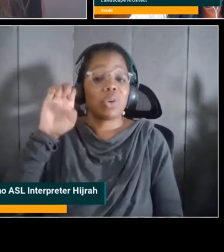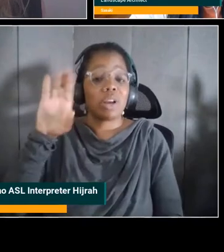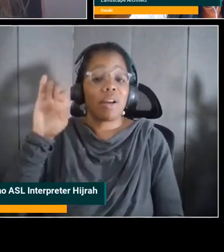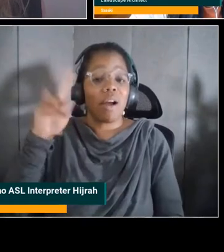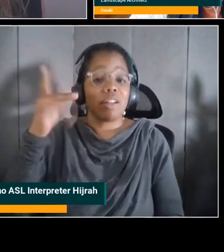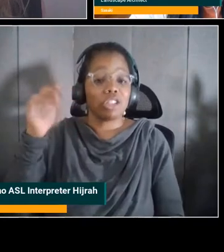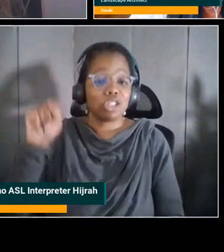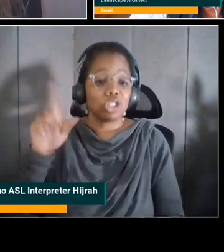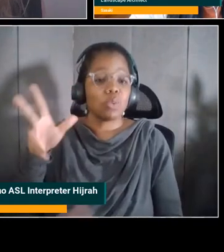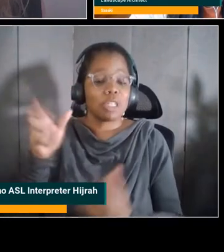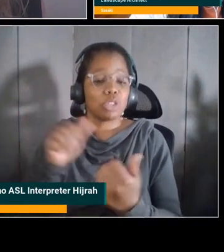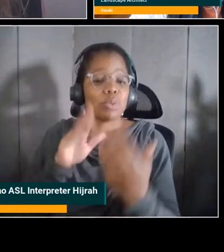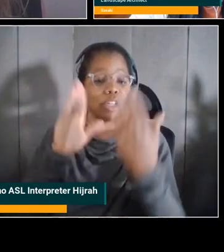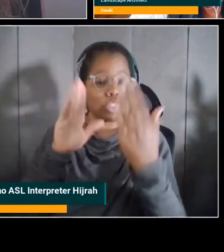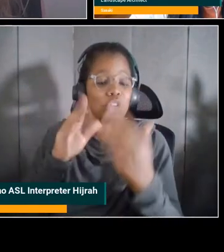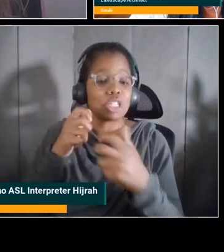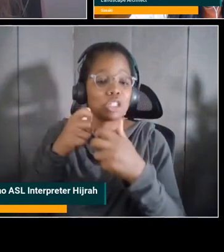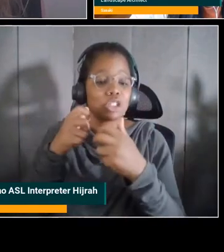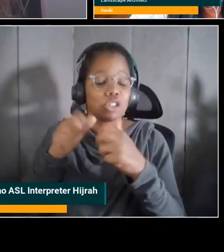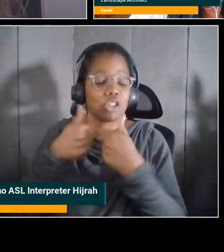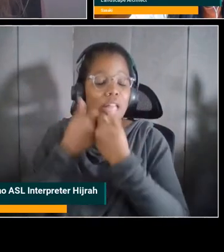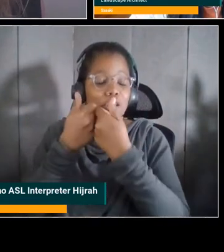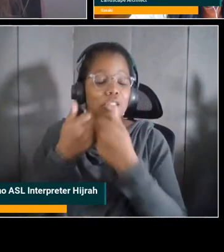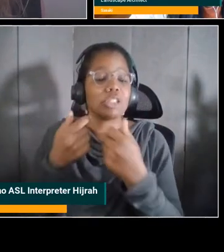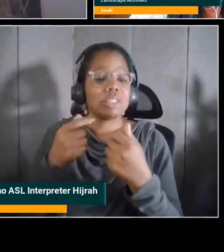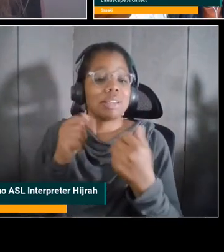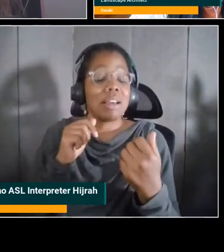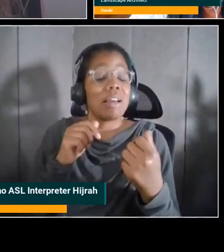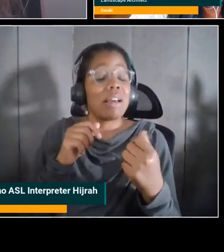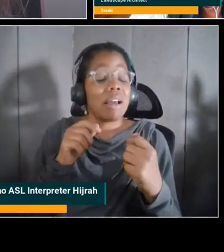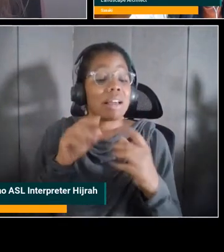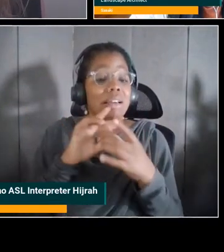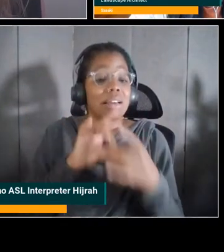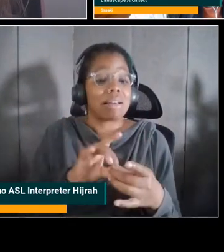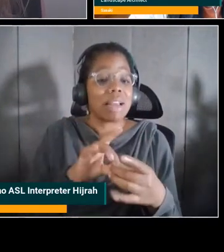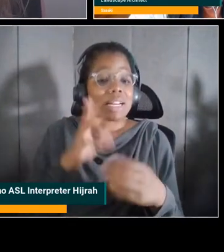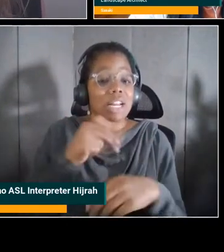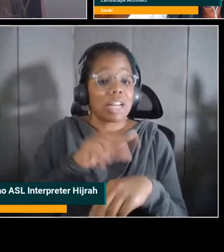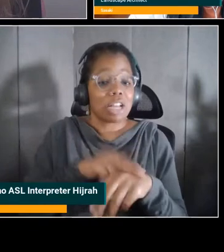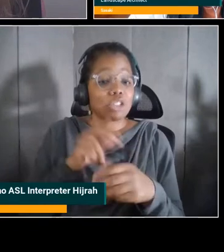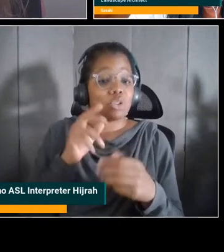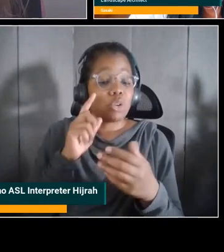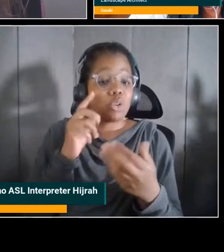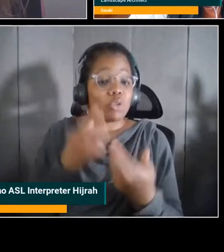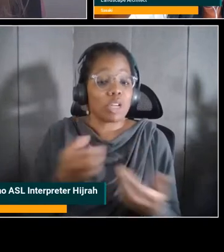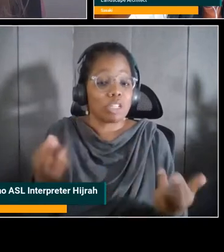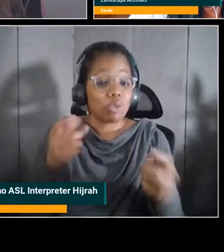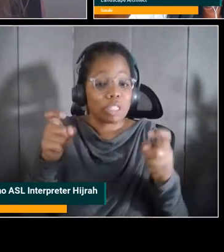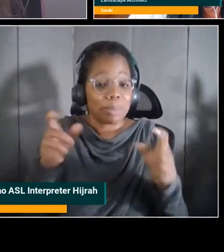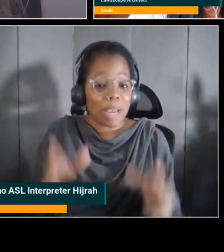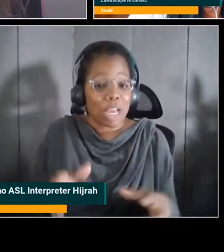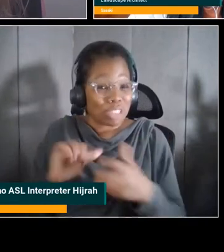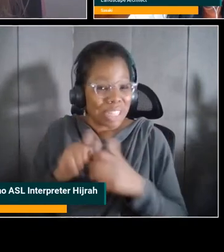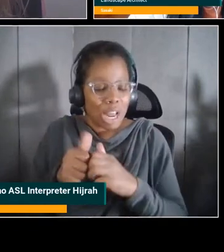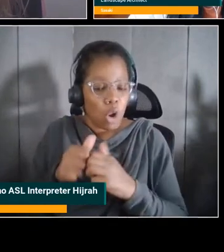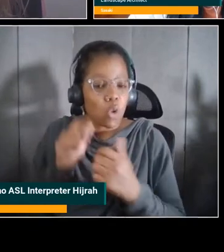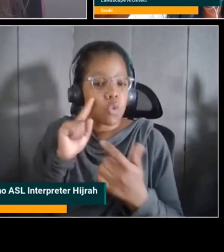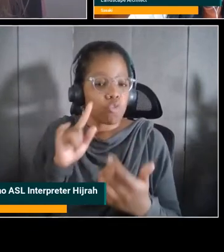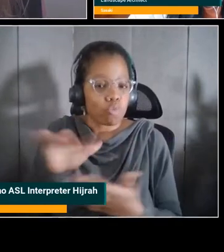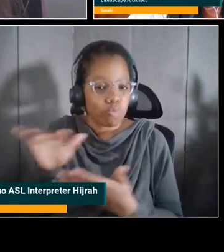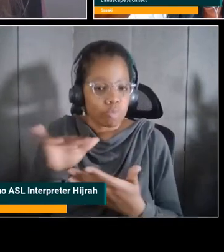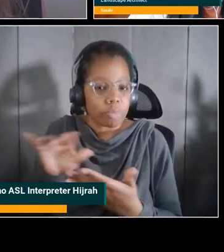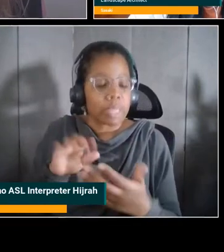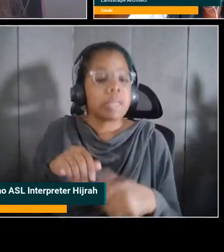both natural resource managers, or faced by natural resource managers through research. That research focuses on the